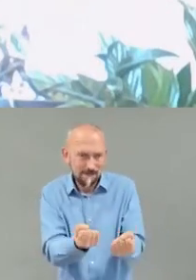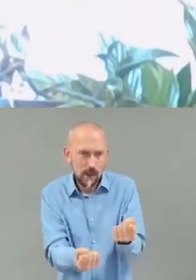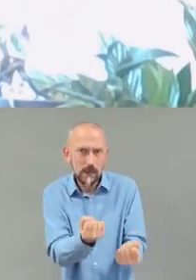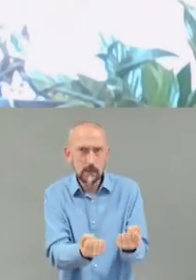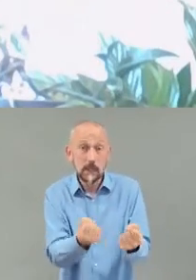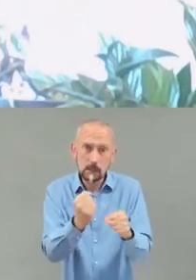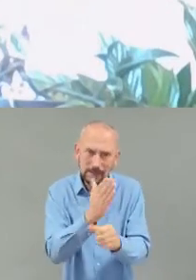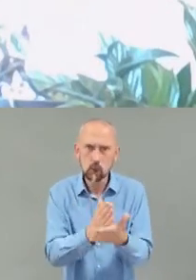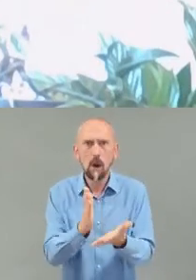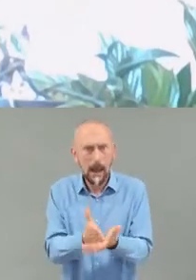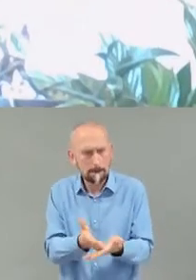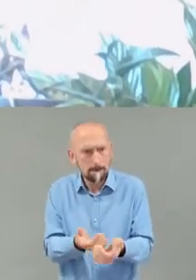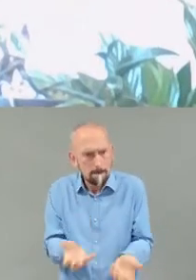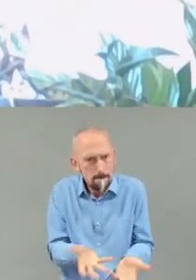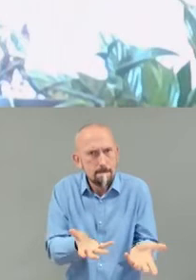diversification.